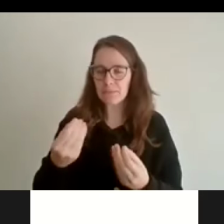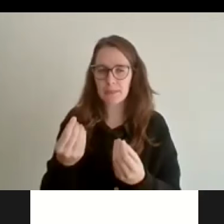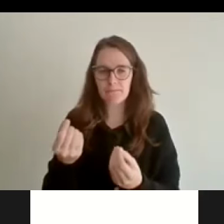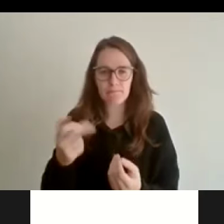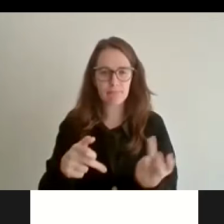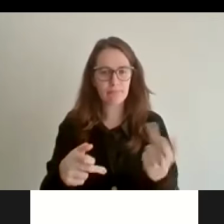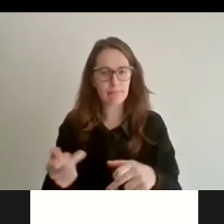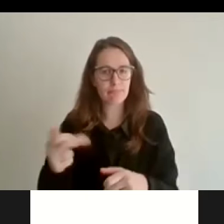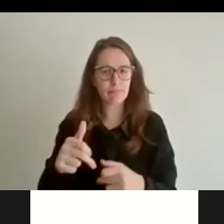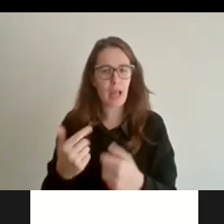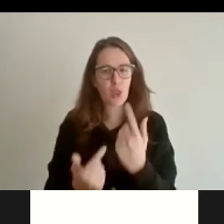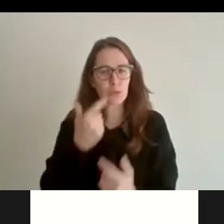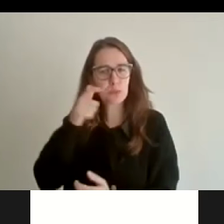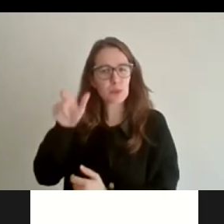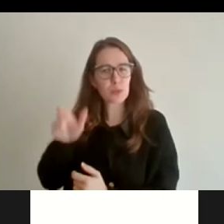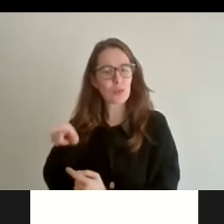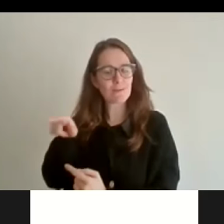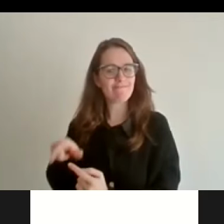with prejudices, or